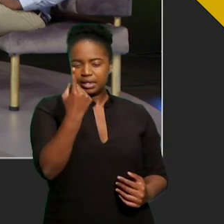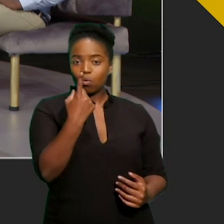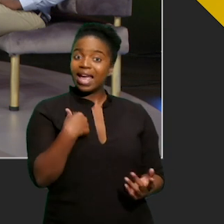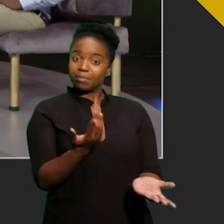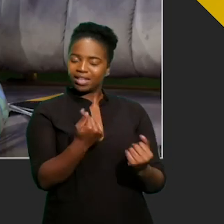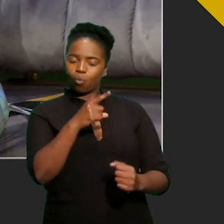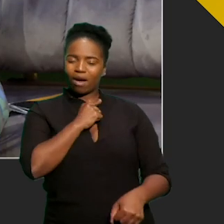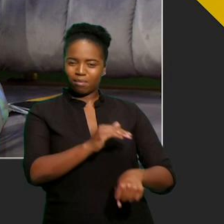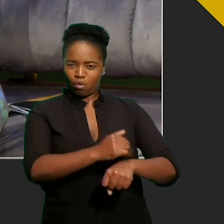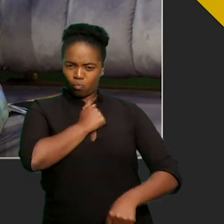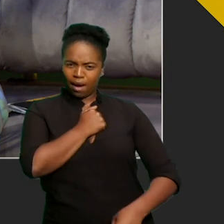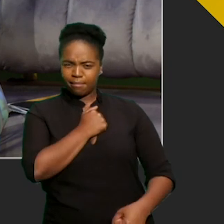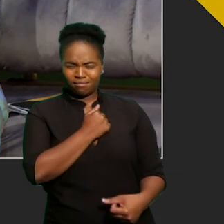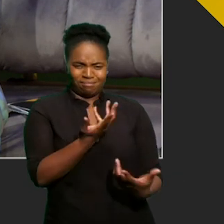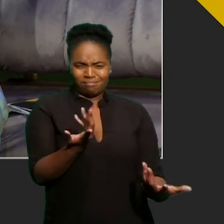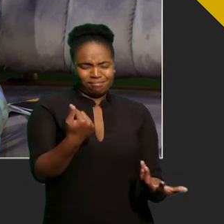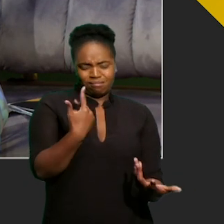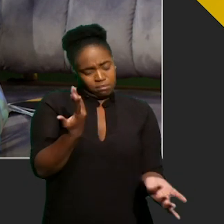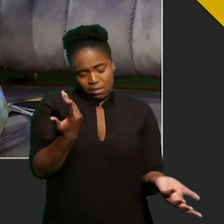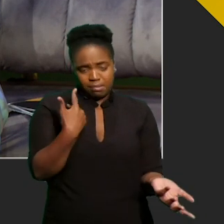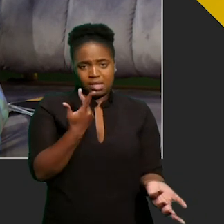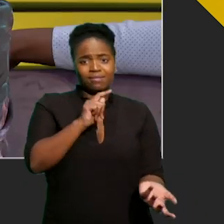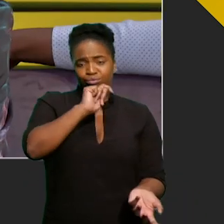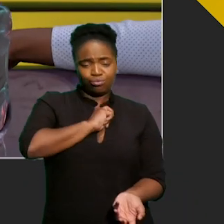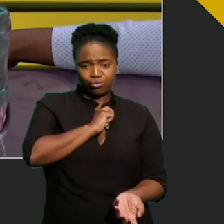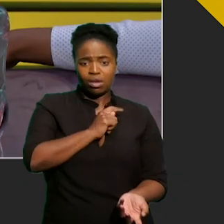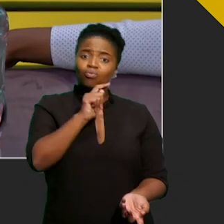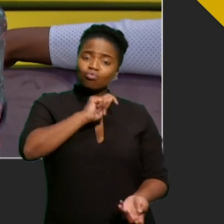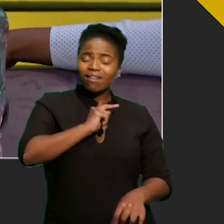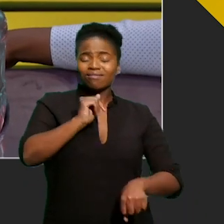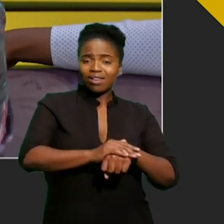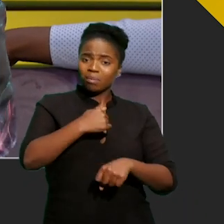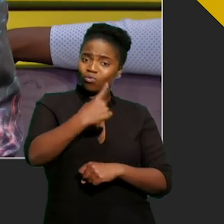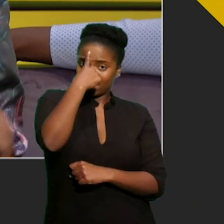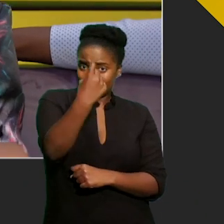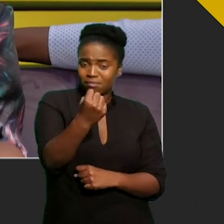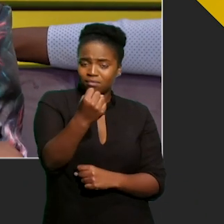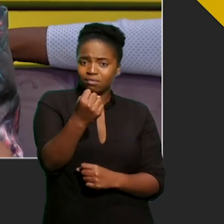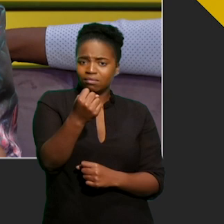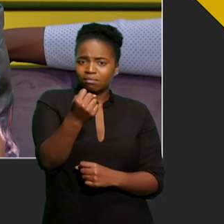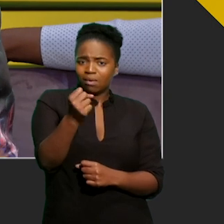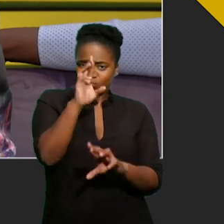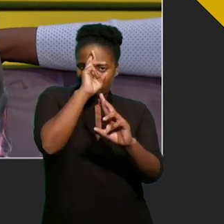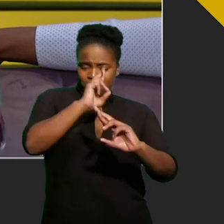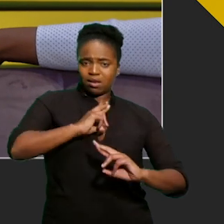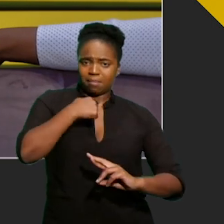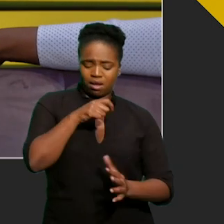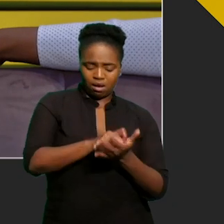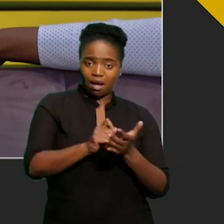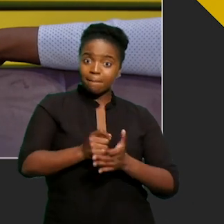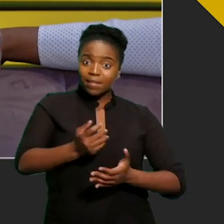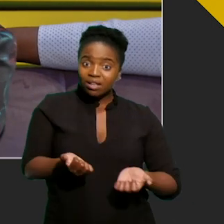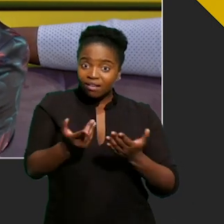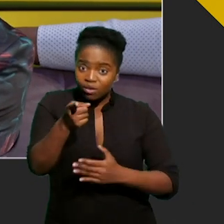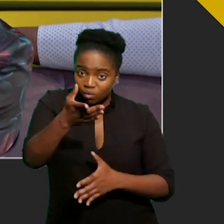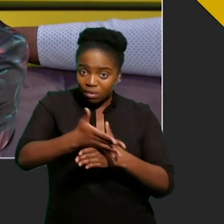because of the friendship. You're my friend, how can you run? But if we are true friends, you need to respect her. Linda, I have to work. Yes. I don't exist to serve you and